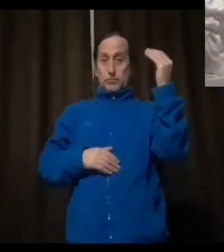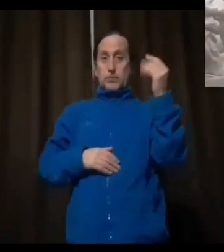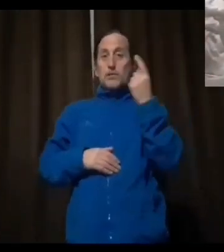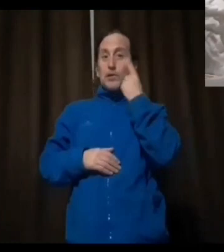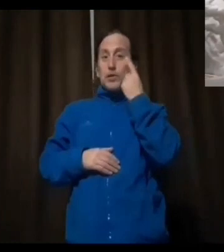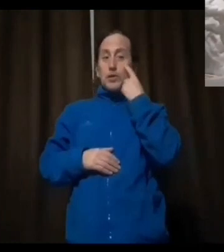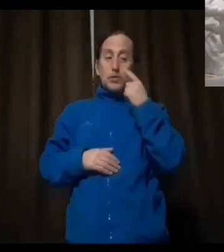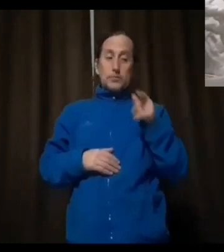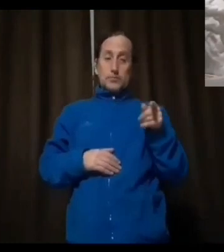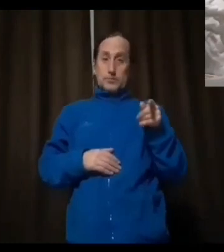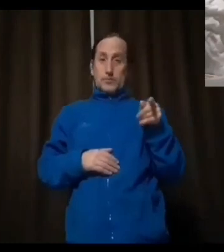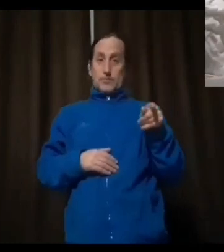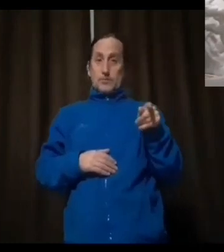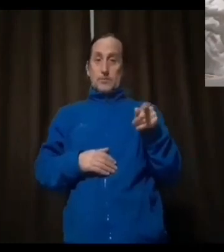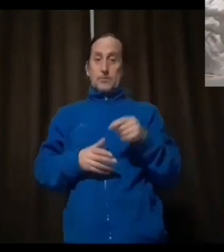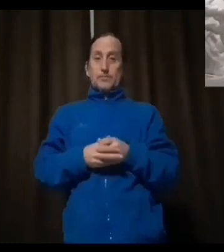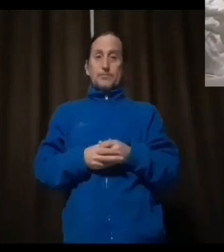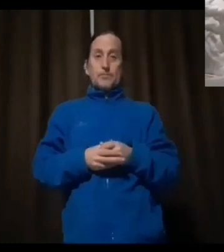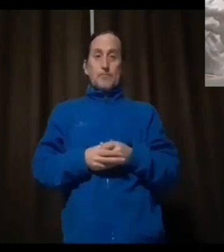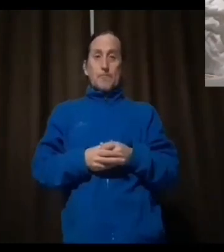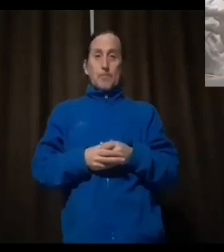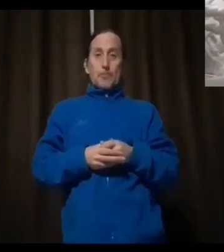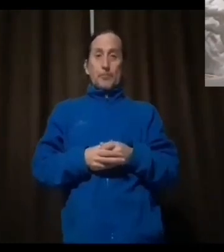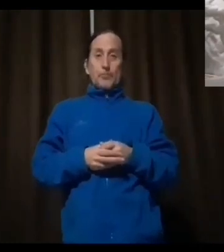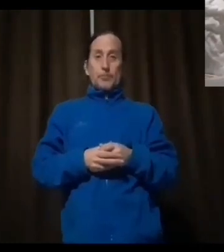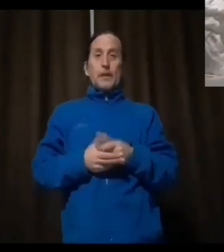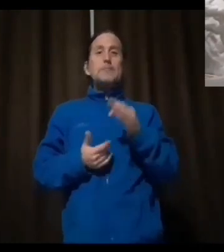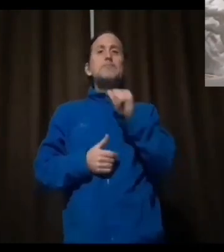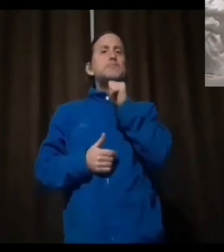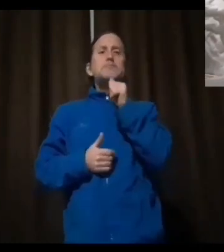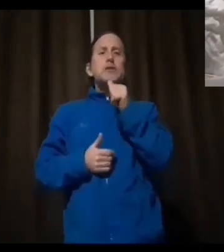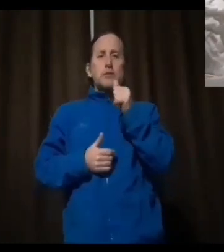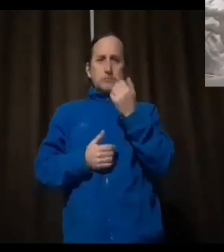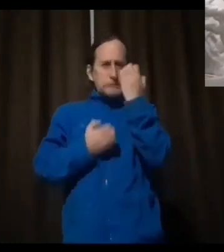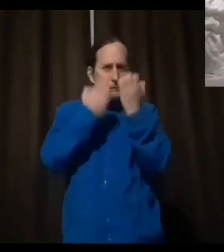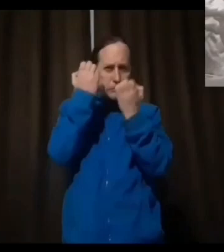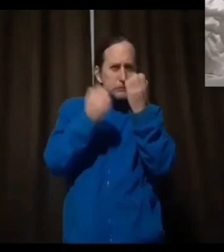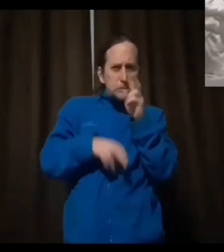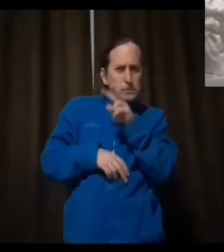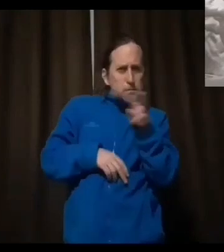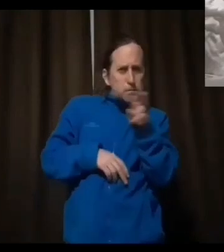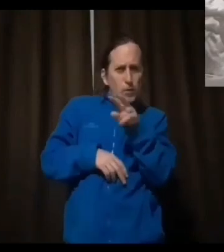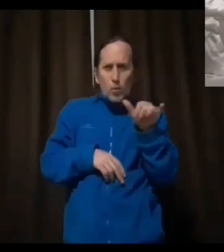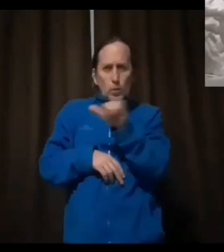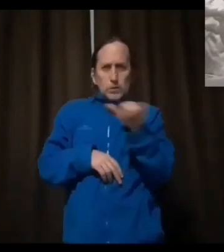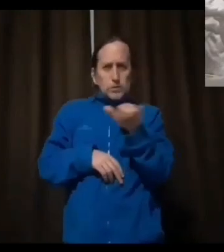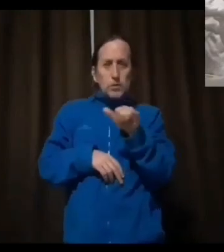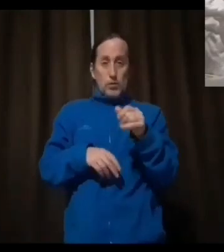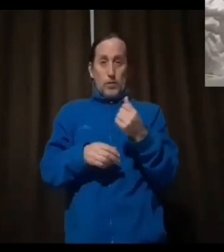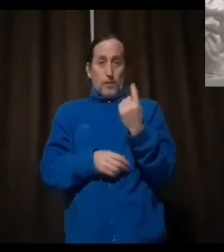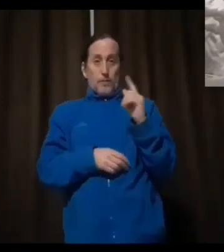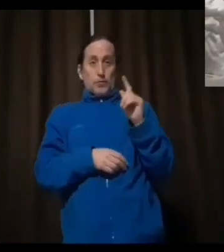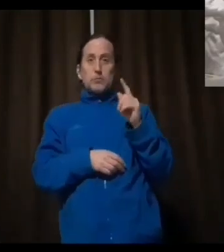when you don't do detecting for which way, if you look at the video from Nebraska Lincoln University, their physics department in 2013,